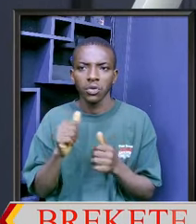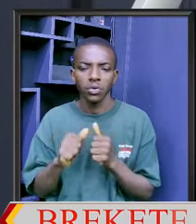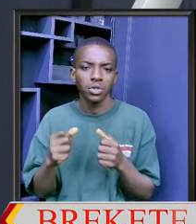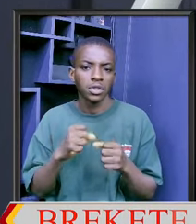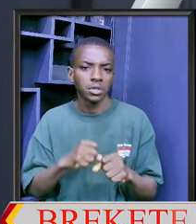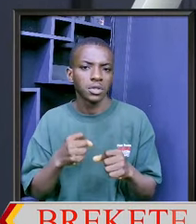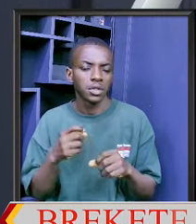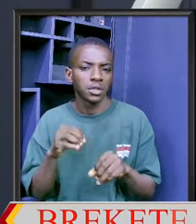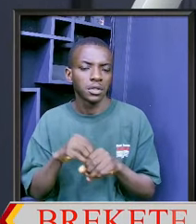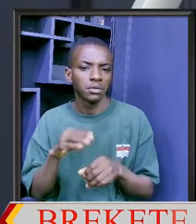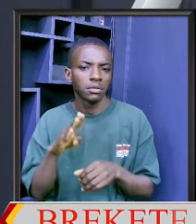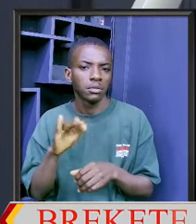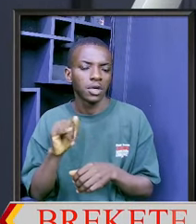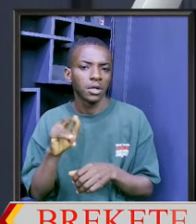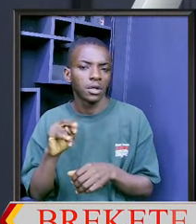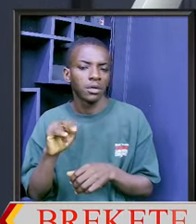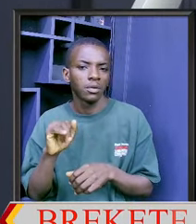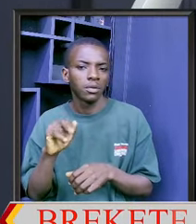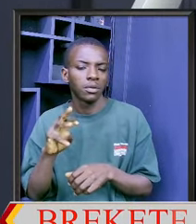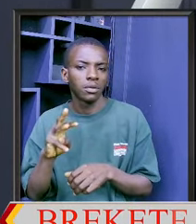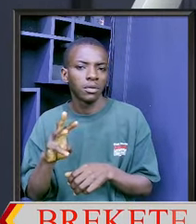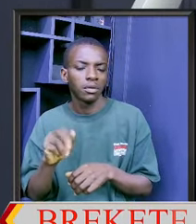Which side are they for Barna?